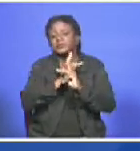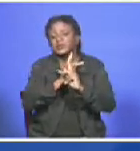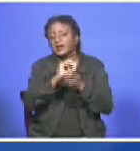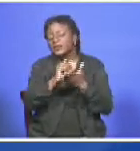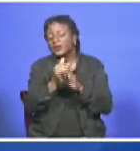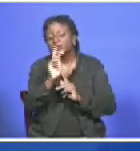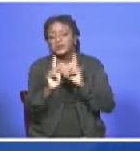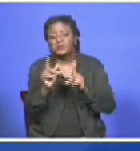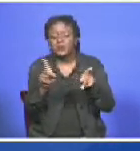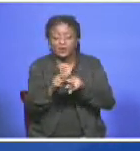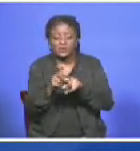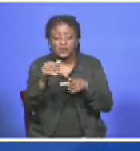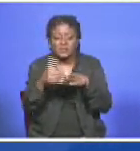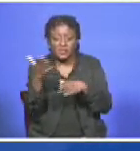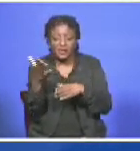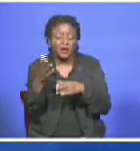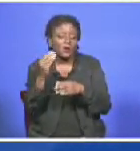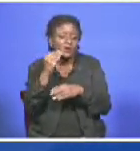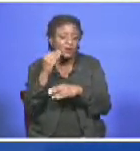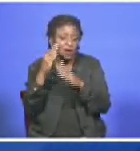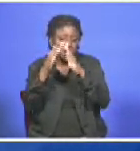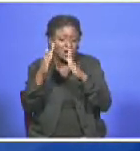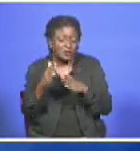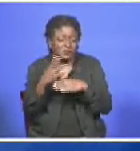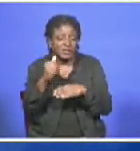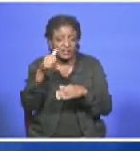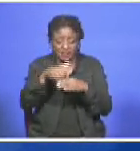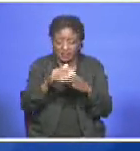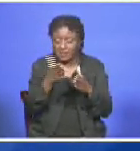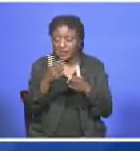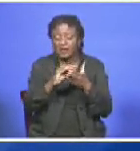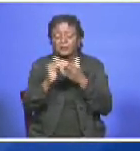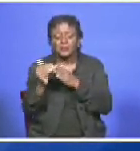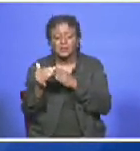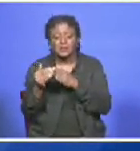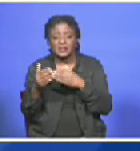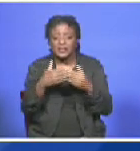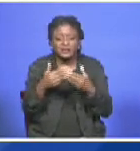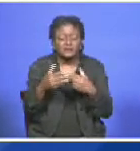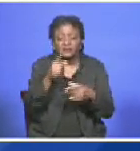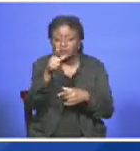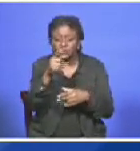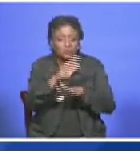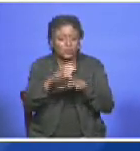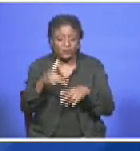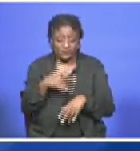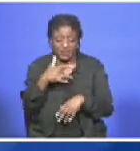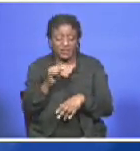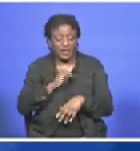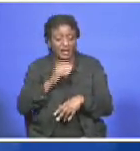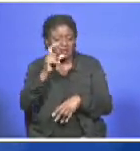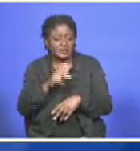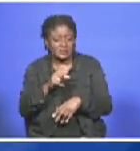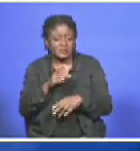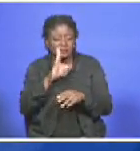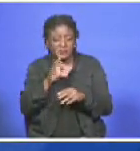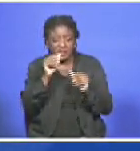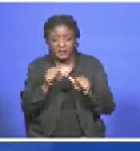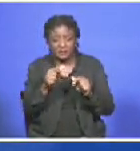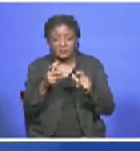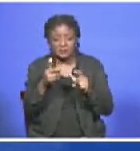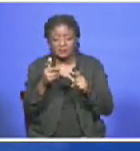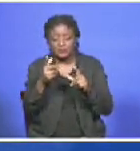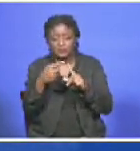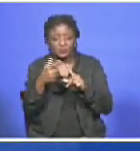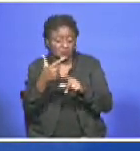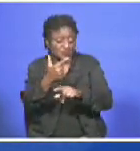in their households, in their community. And even if you yourself don't feel as though, I need to be able to be the one to take it, I